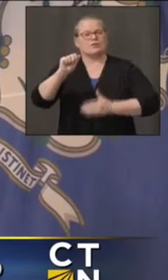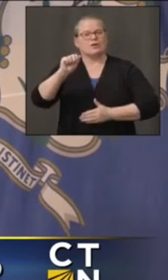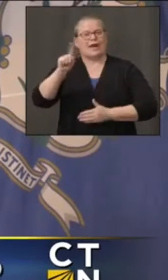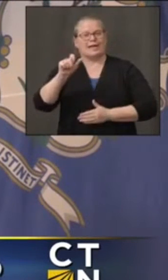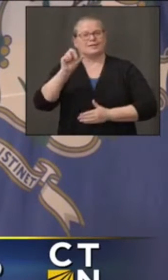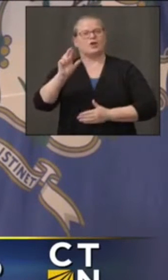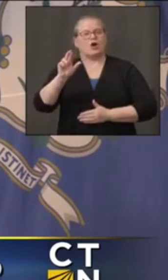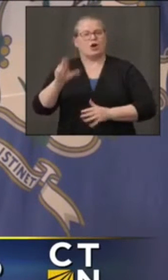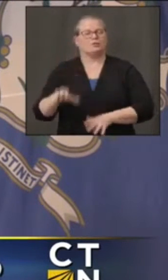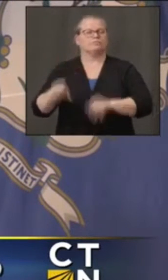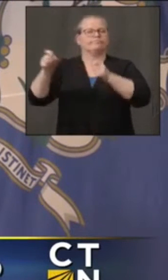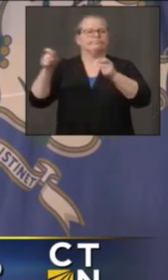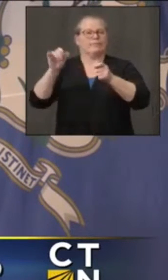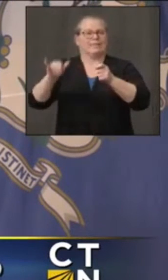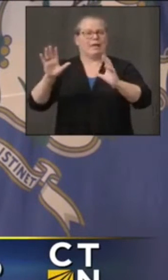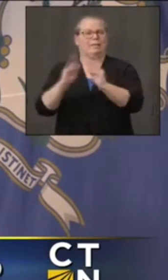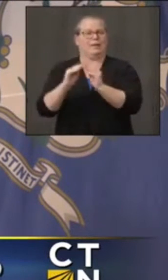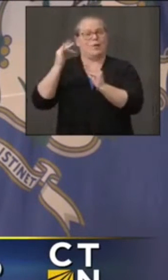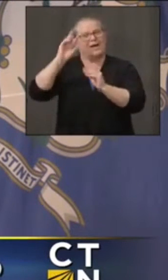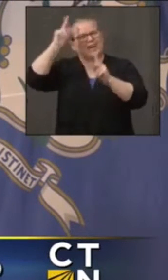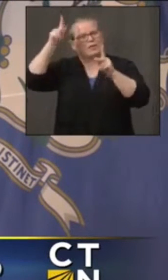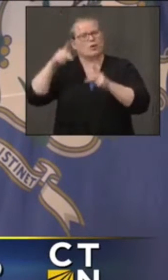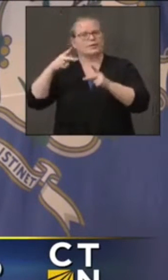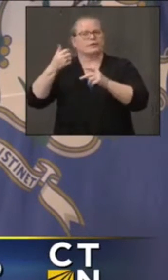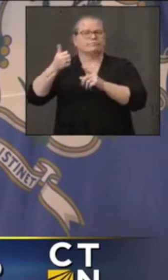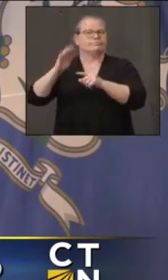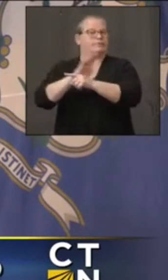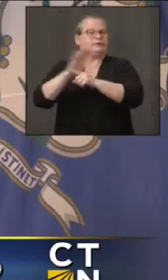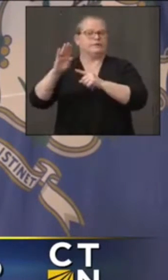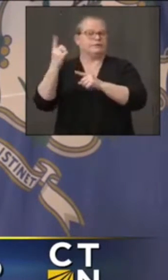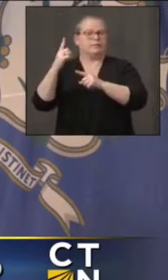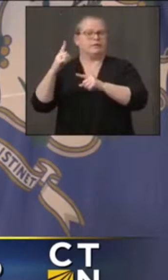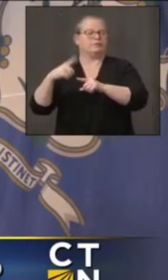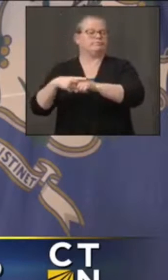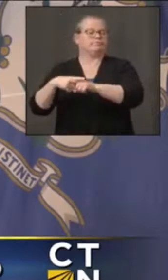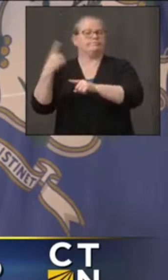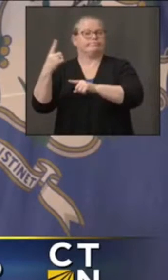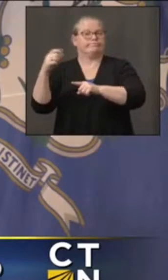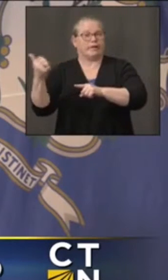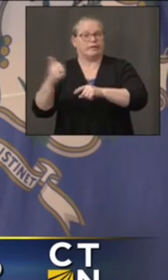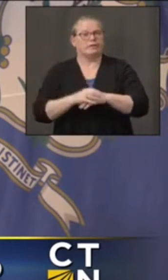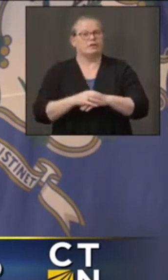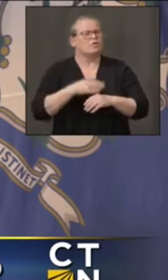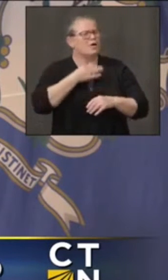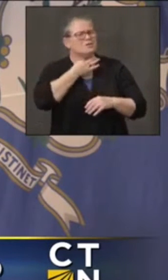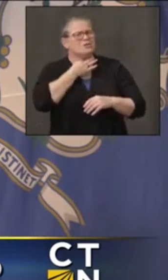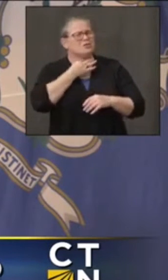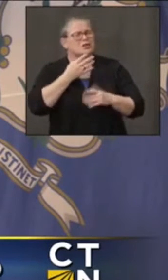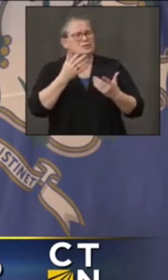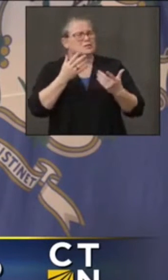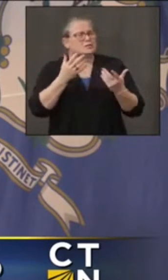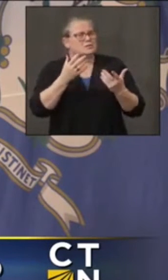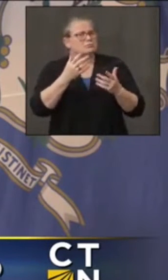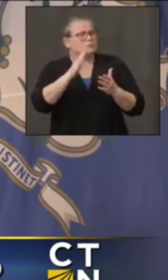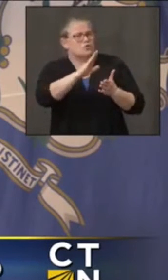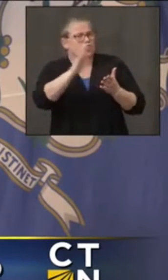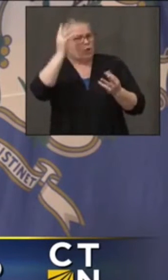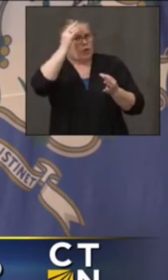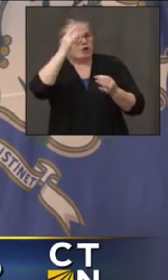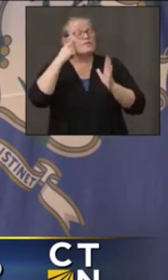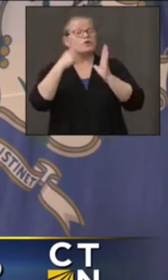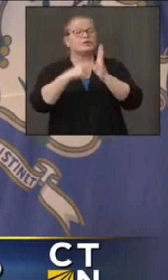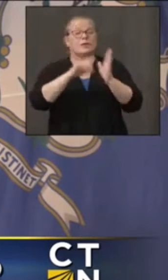What are the other governors telling you, and what are your thoughts on some of the really spectacular numbers you're seeing? Iowa has a